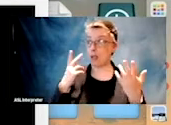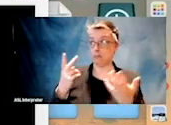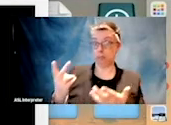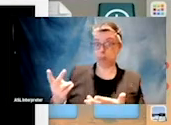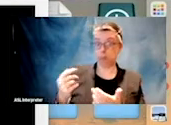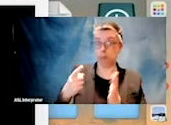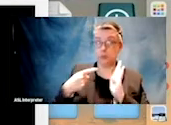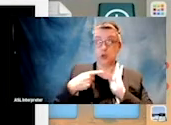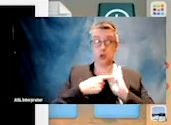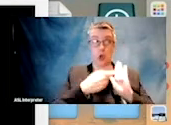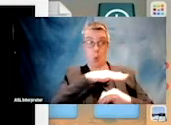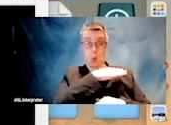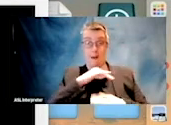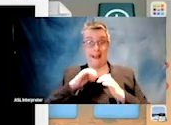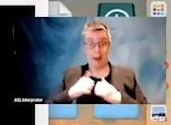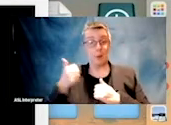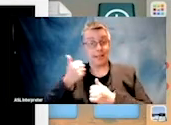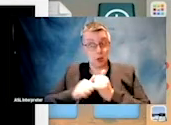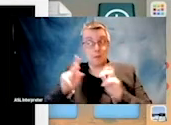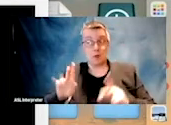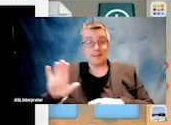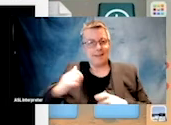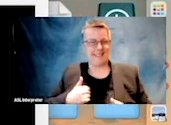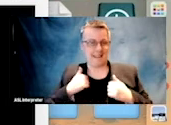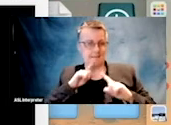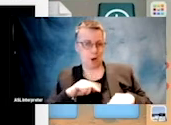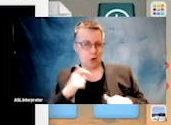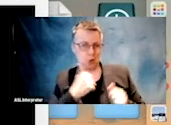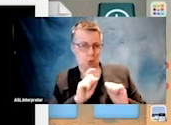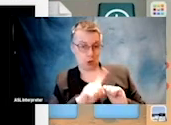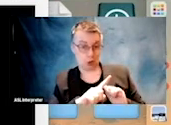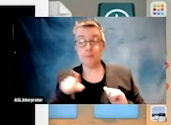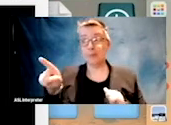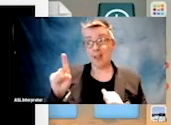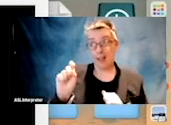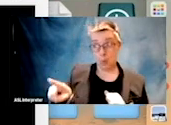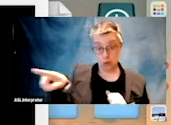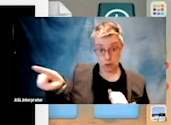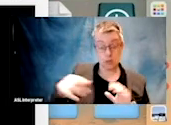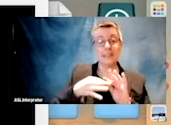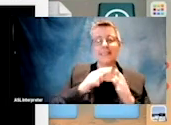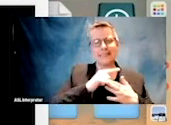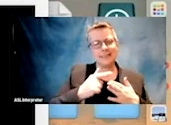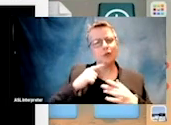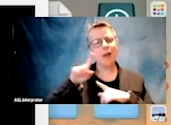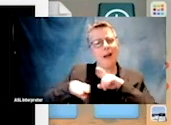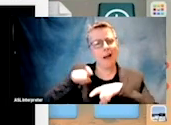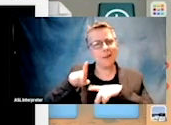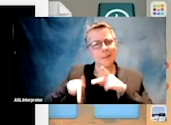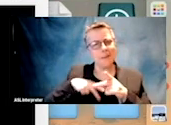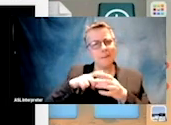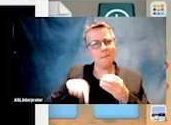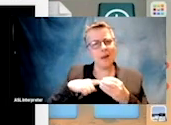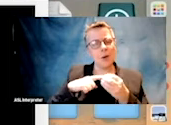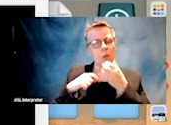each person's life answers that question. So in this case, this had to do with a series where I was asking people about